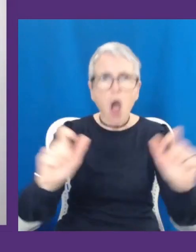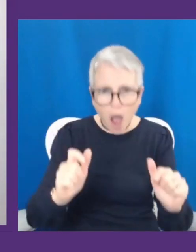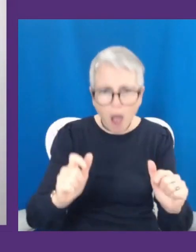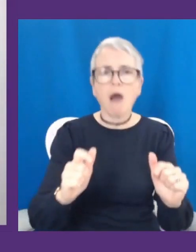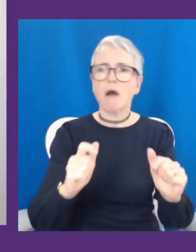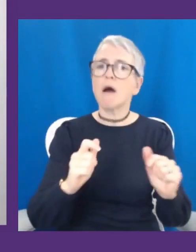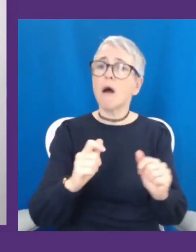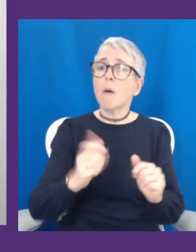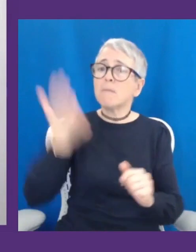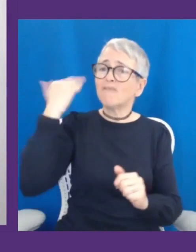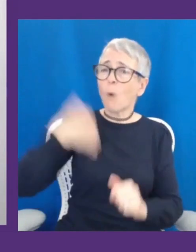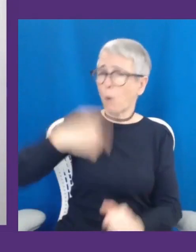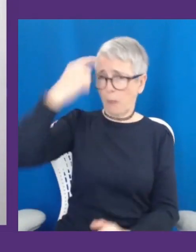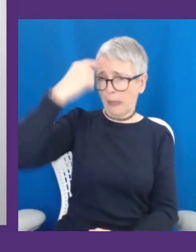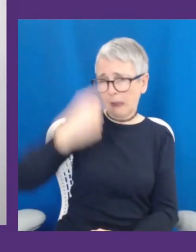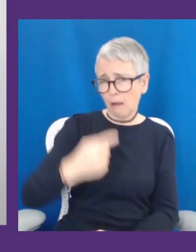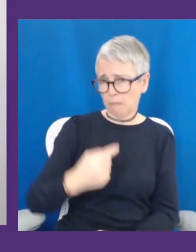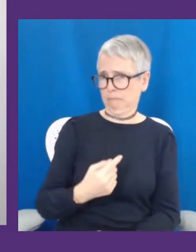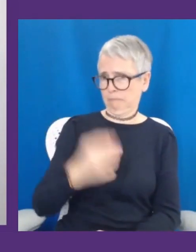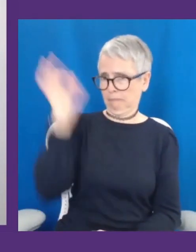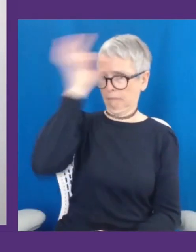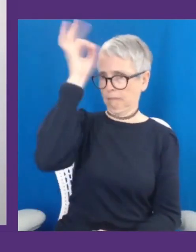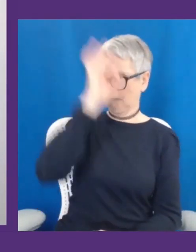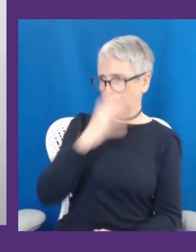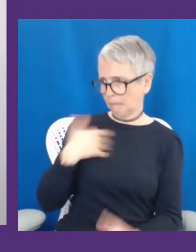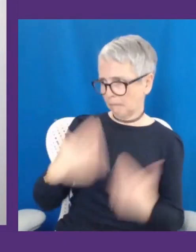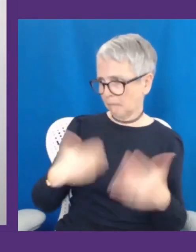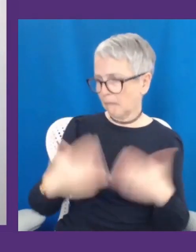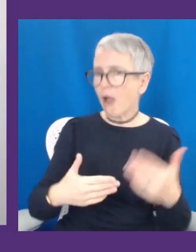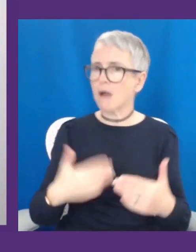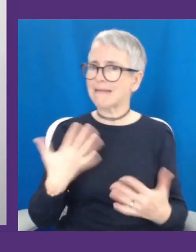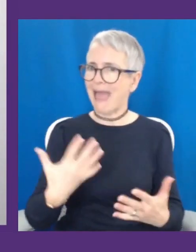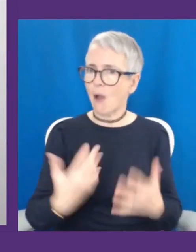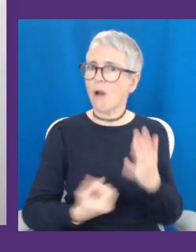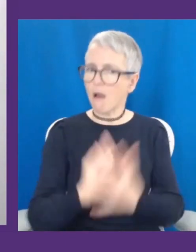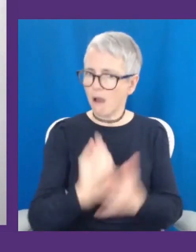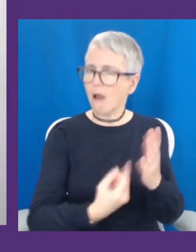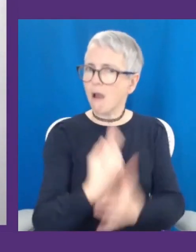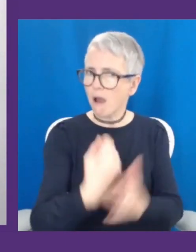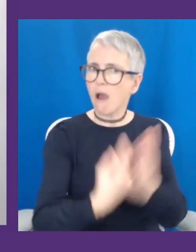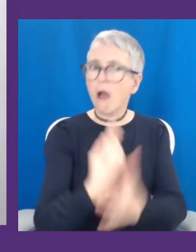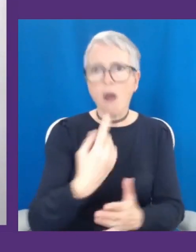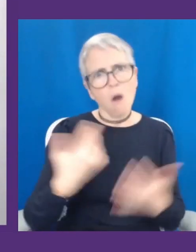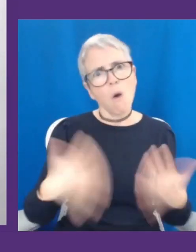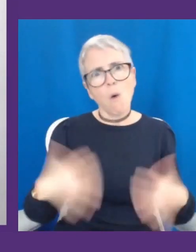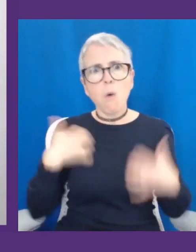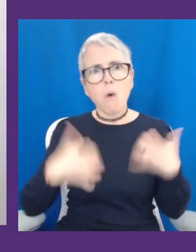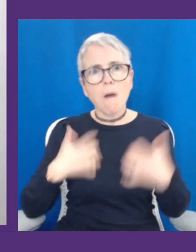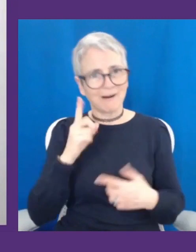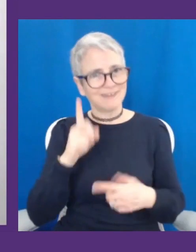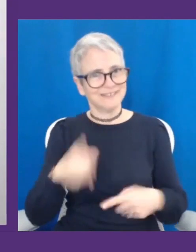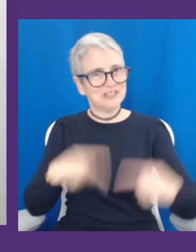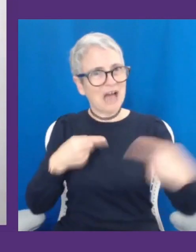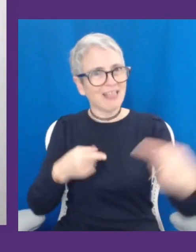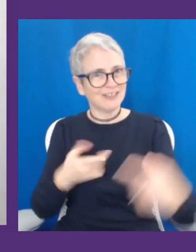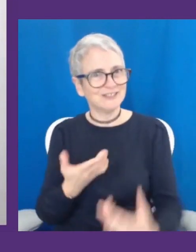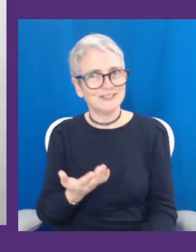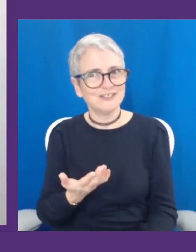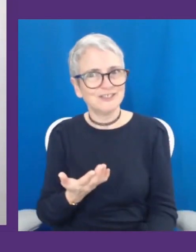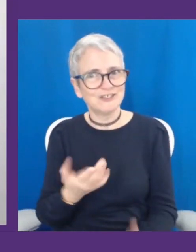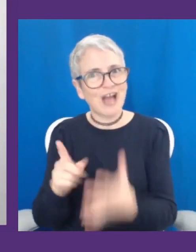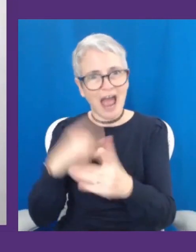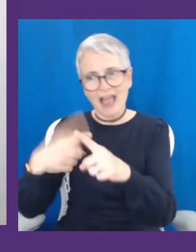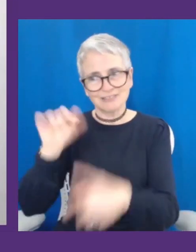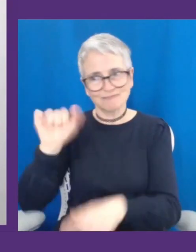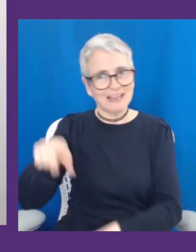have thought about? So it's exciting times, but it's hugely challenging. I think Alex just touched on it there. We've really got ourselves into